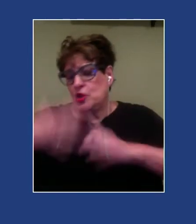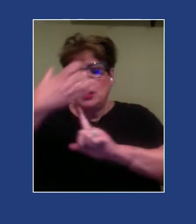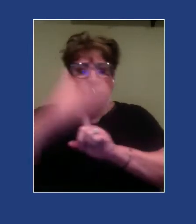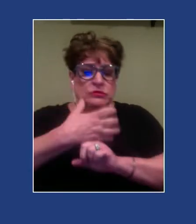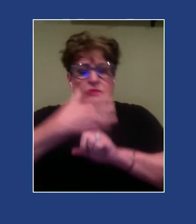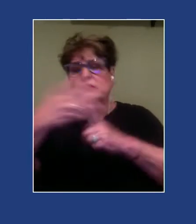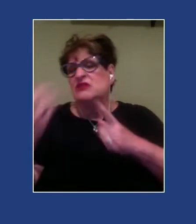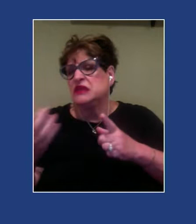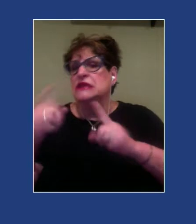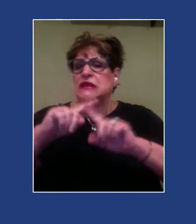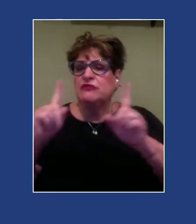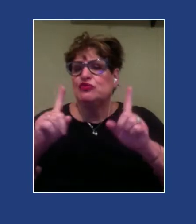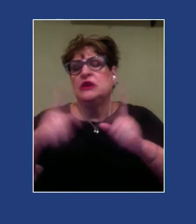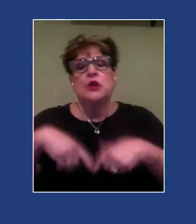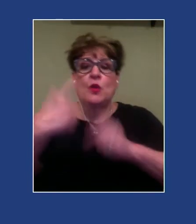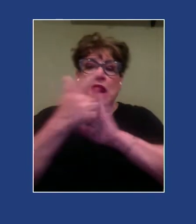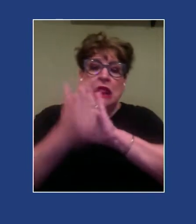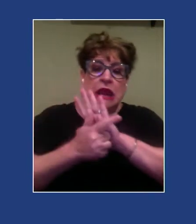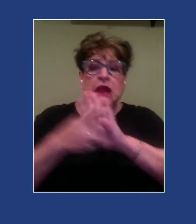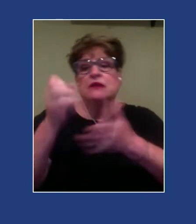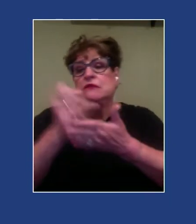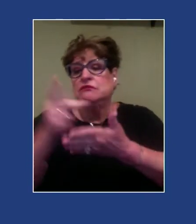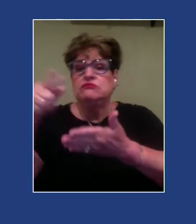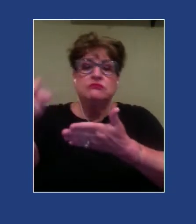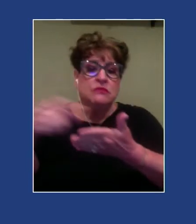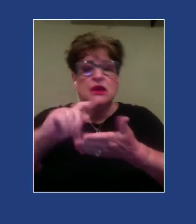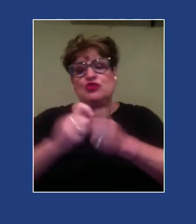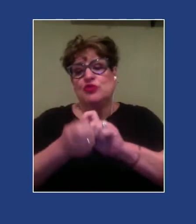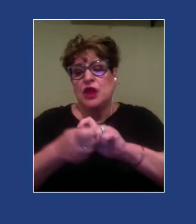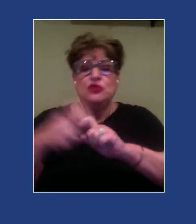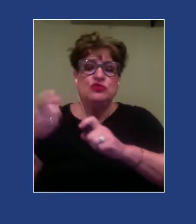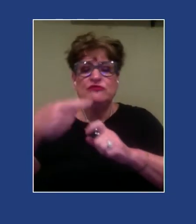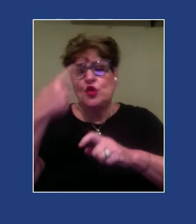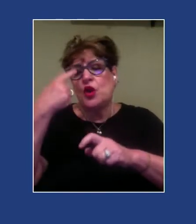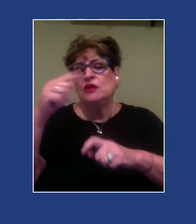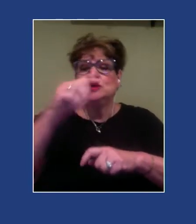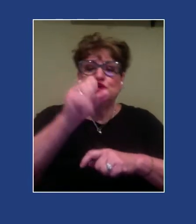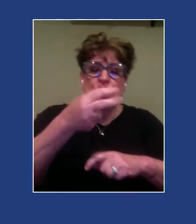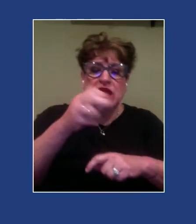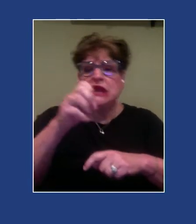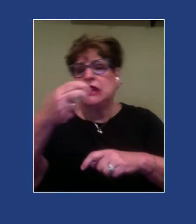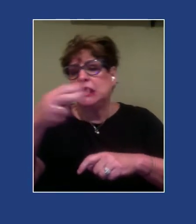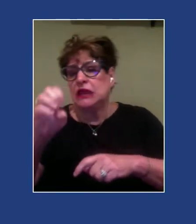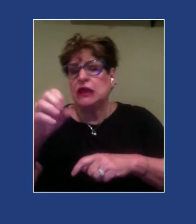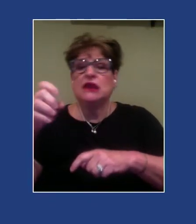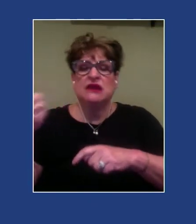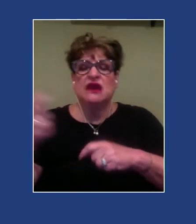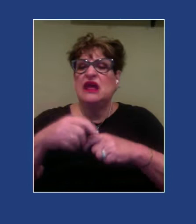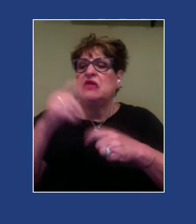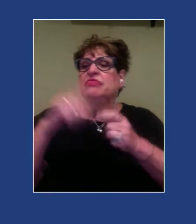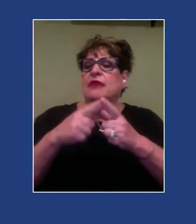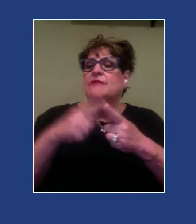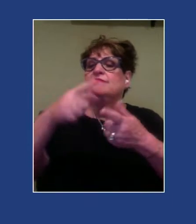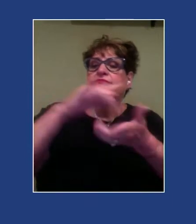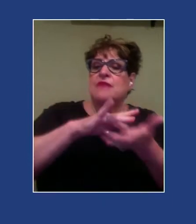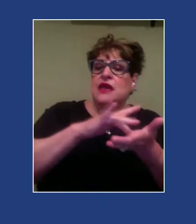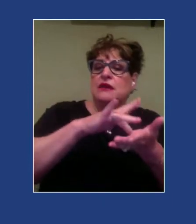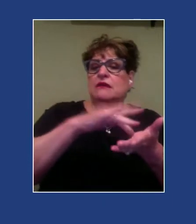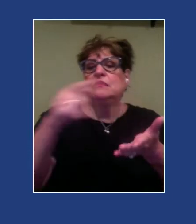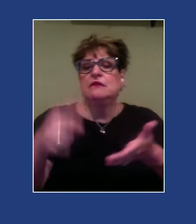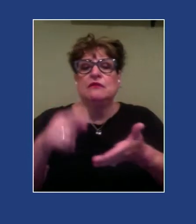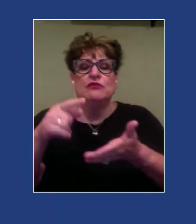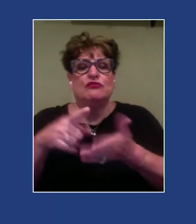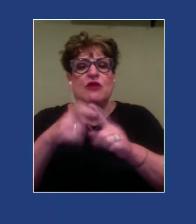Part of that is legal affirmation or document change in terms of gender markers. And then there's medical affirmation, which includes gender-affirming hormone